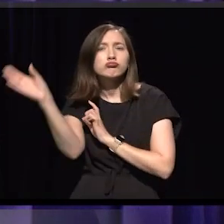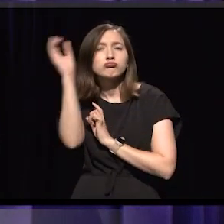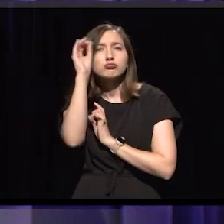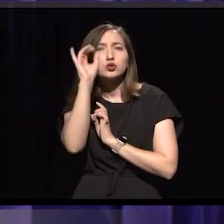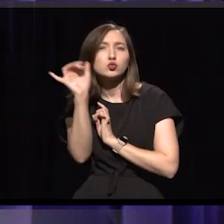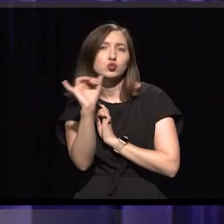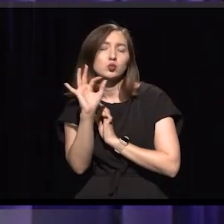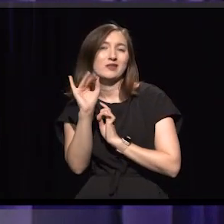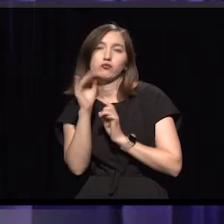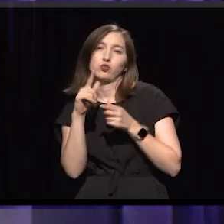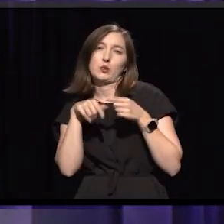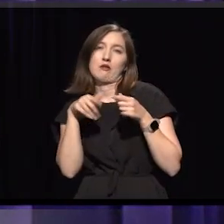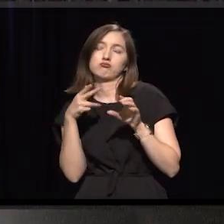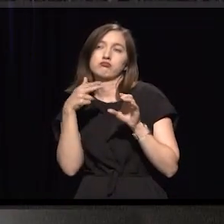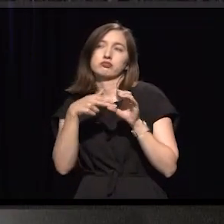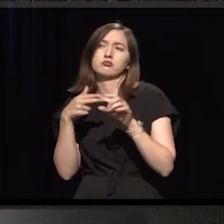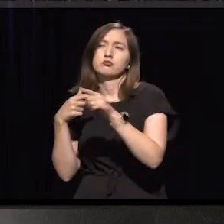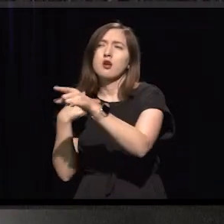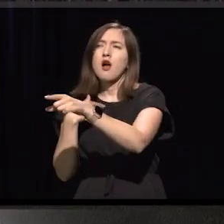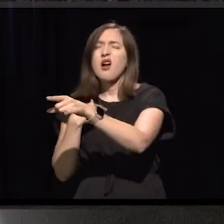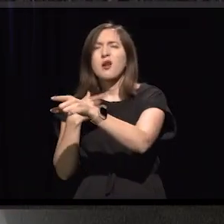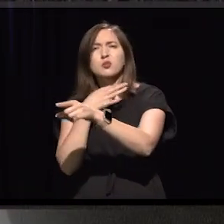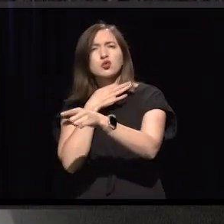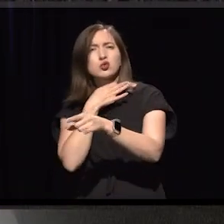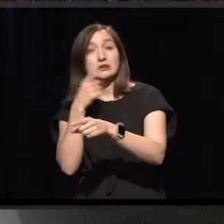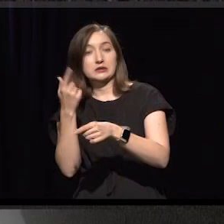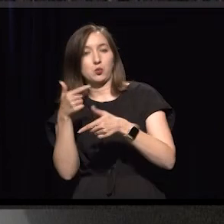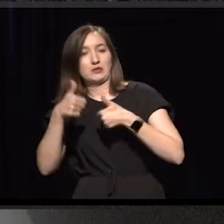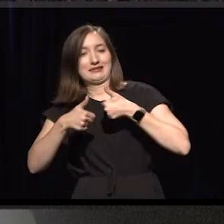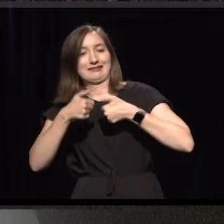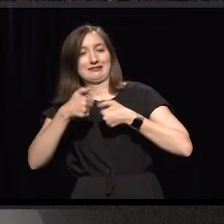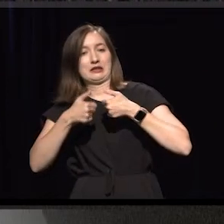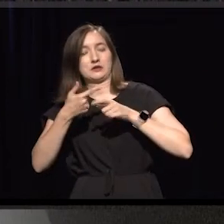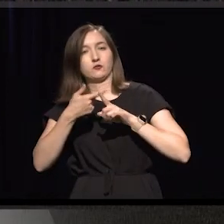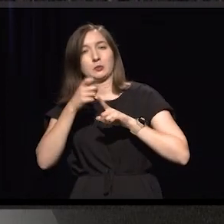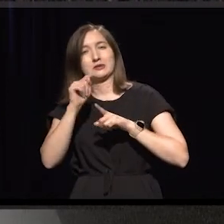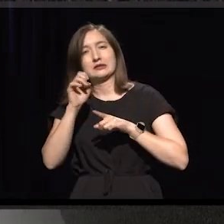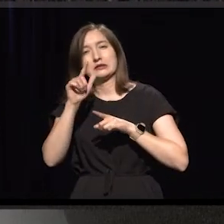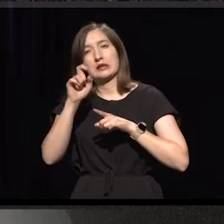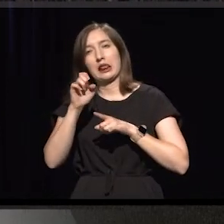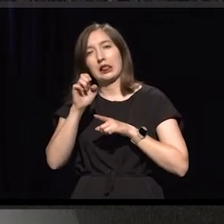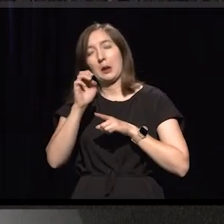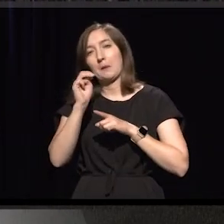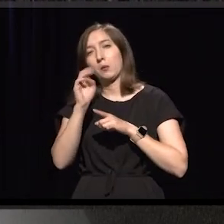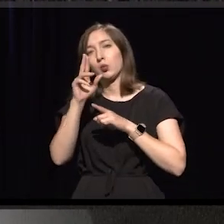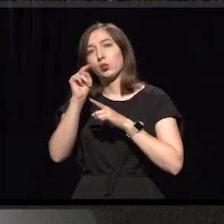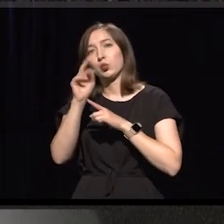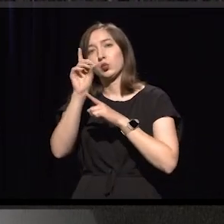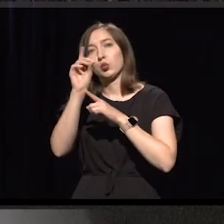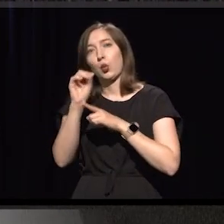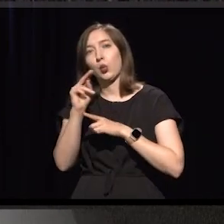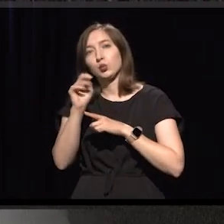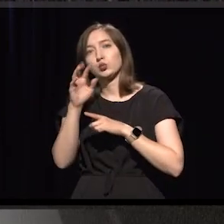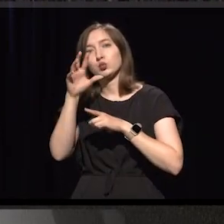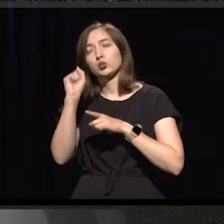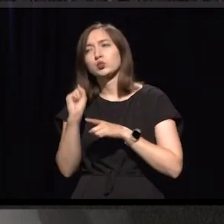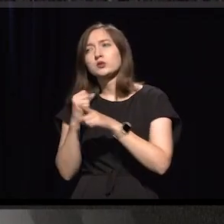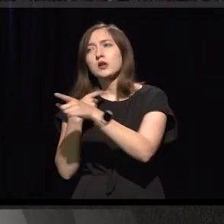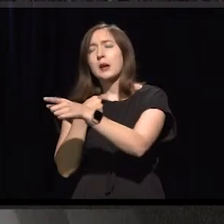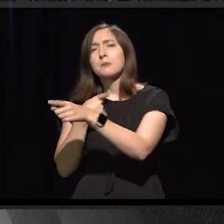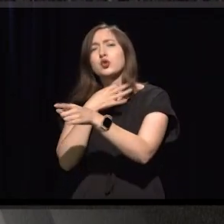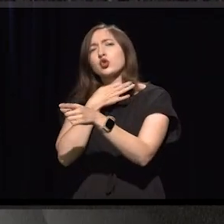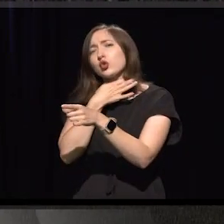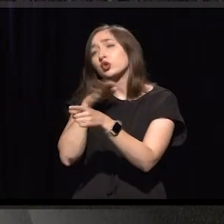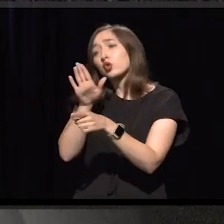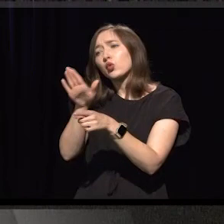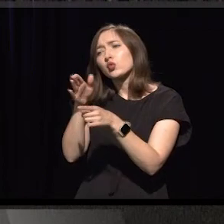We have a text question from Nancy Tenejero at Telemundo. Could we get your thoughts and reactions regarding the announcements from the Texas